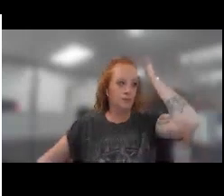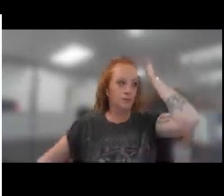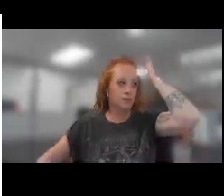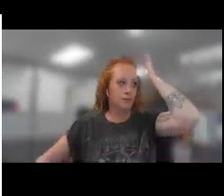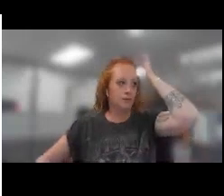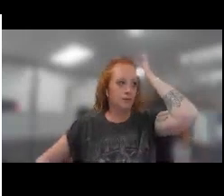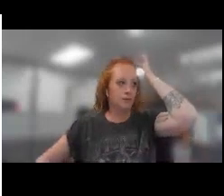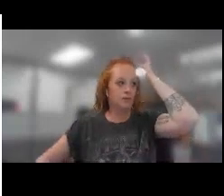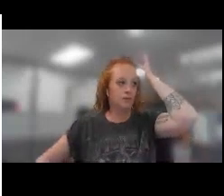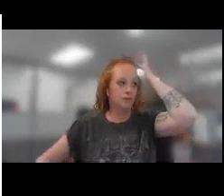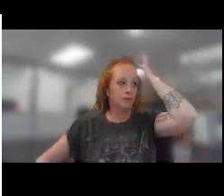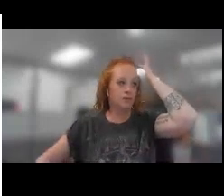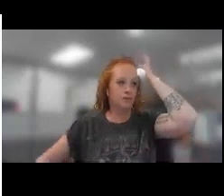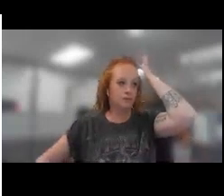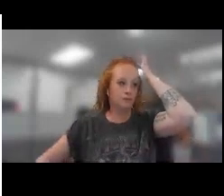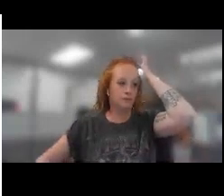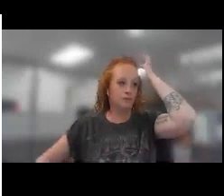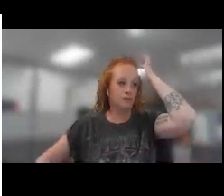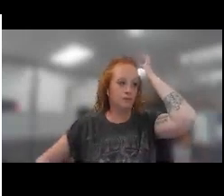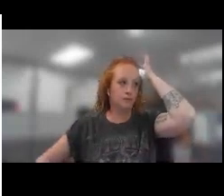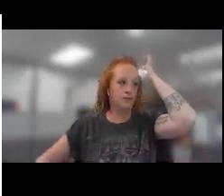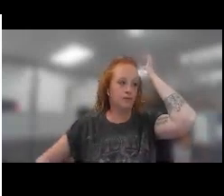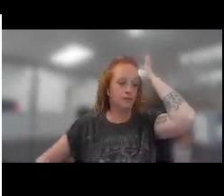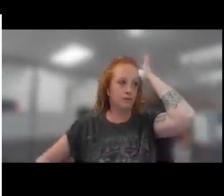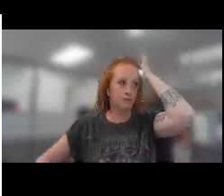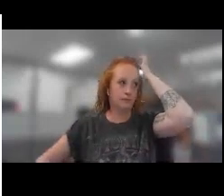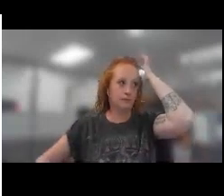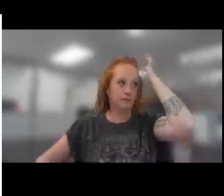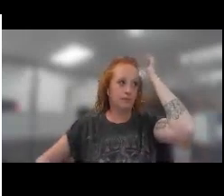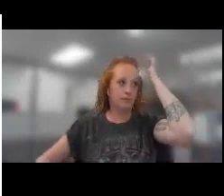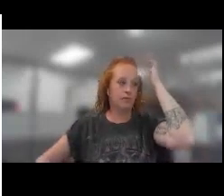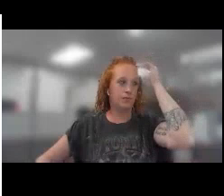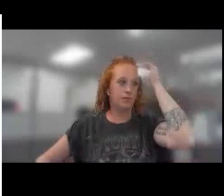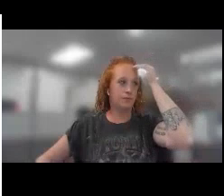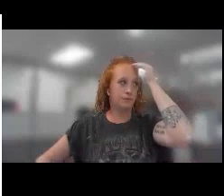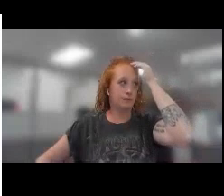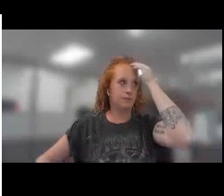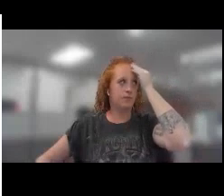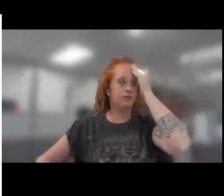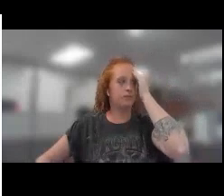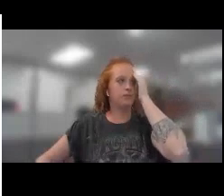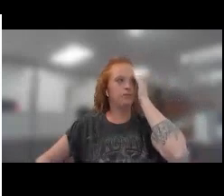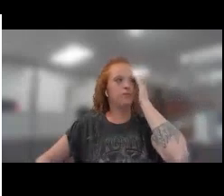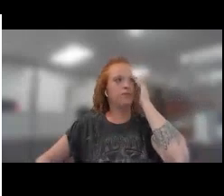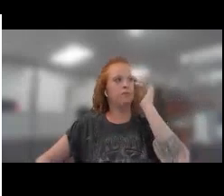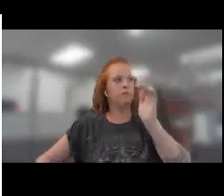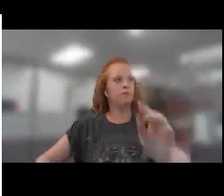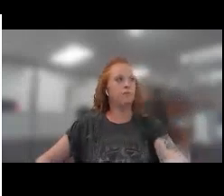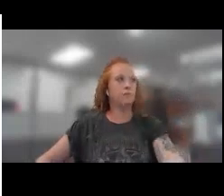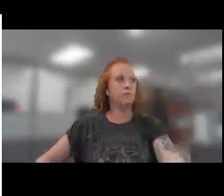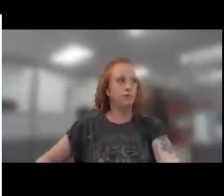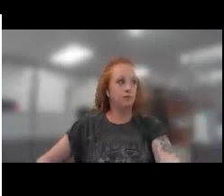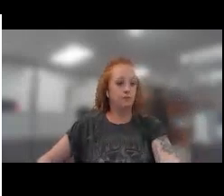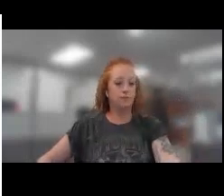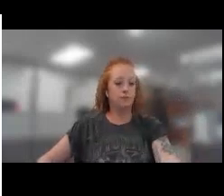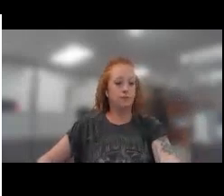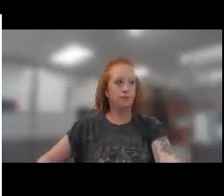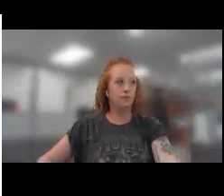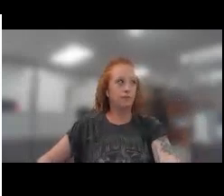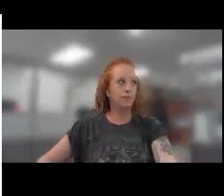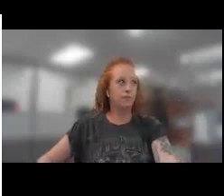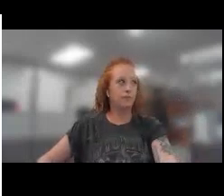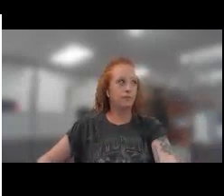population? And so we definitely are reaching the at-risk population, and we're really happy to see that. We also wanted